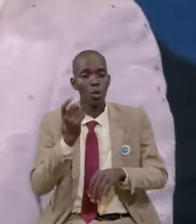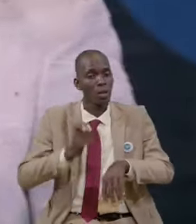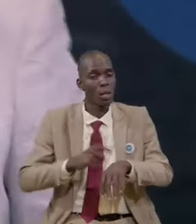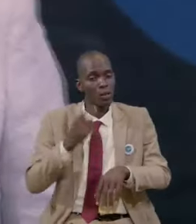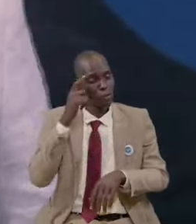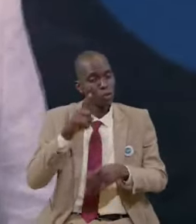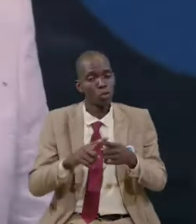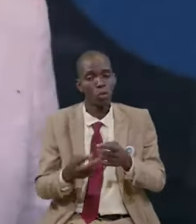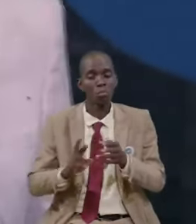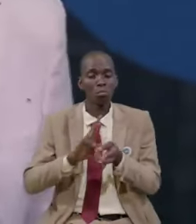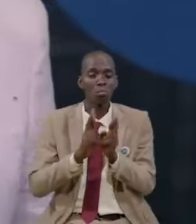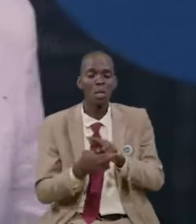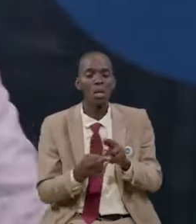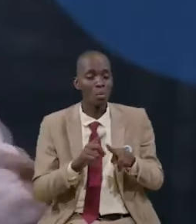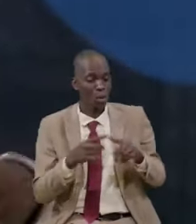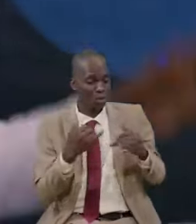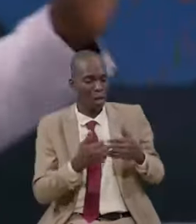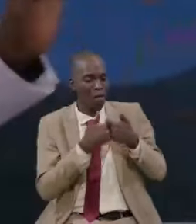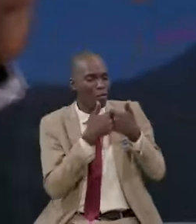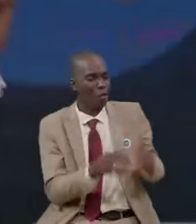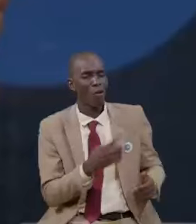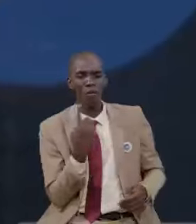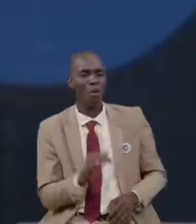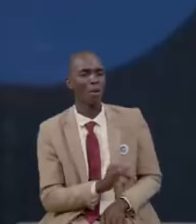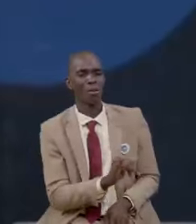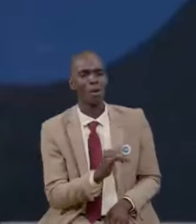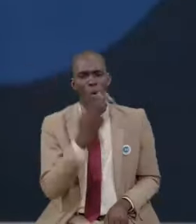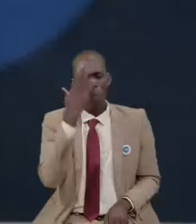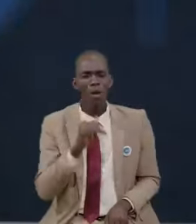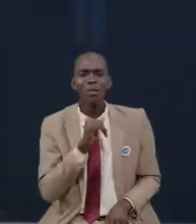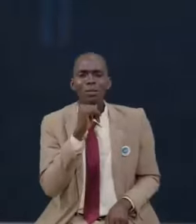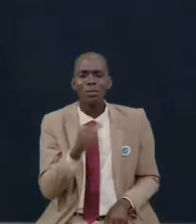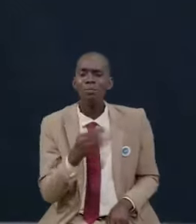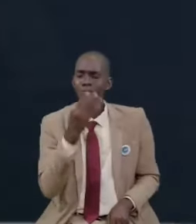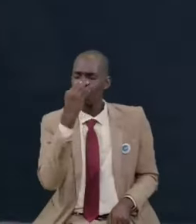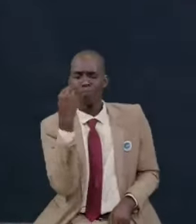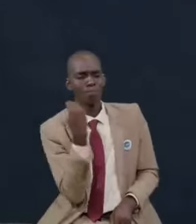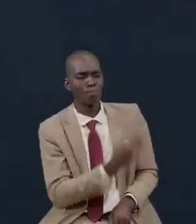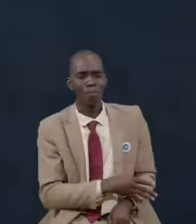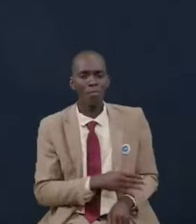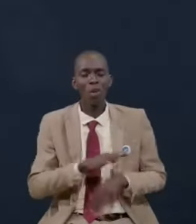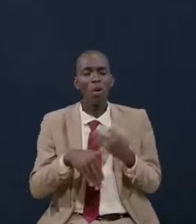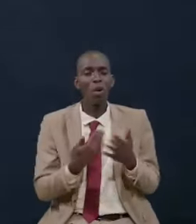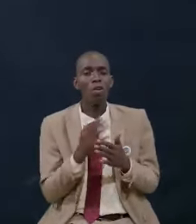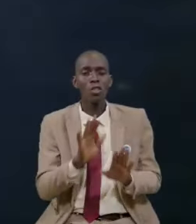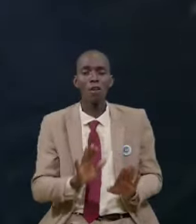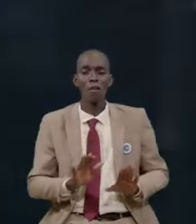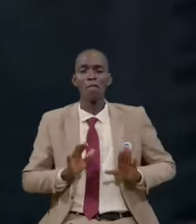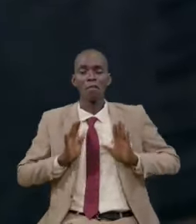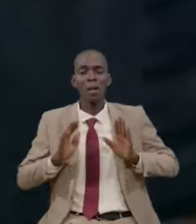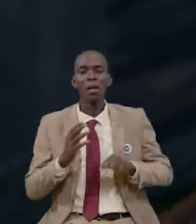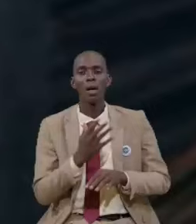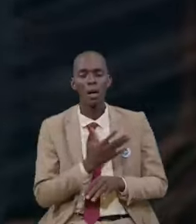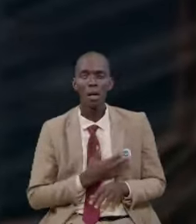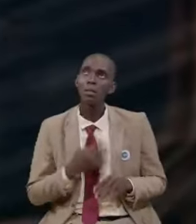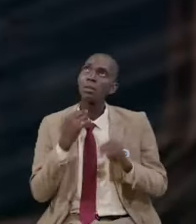forever. Is it not better to jettison, to reject all those fears and say, Lord, I